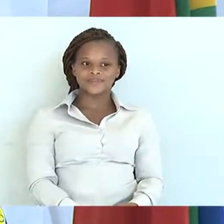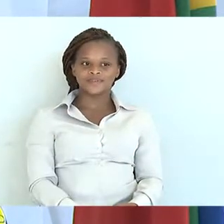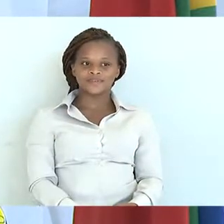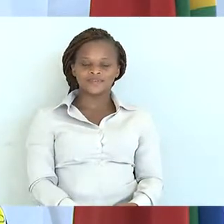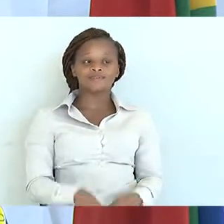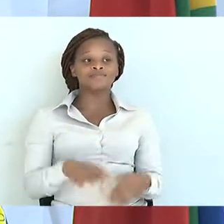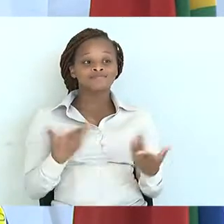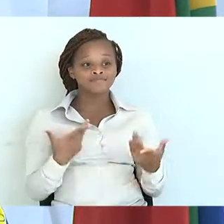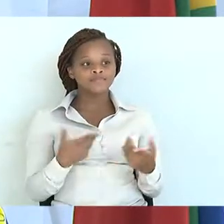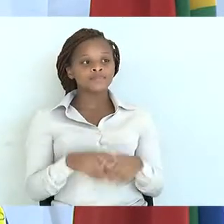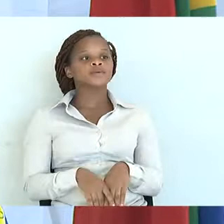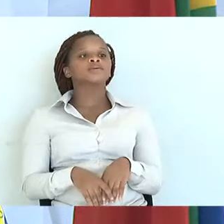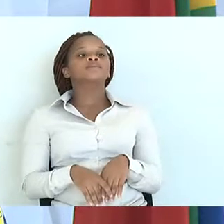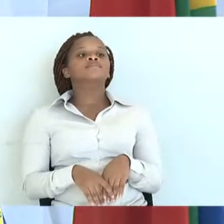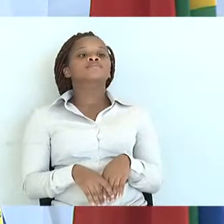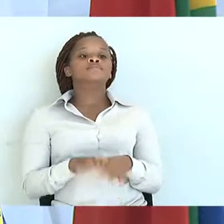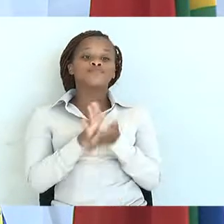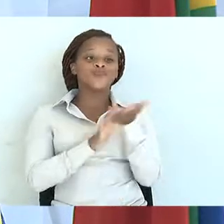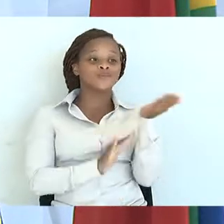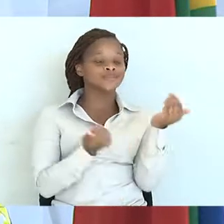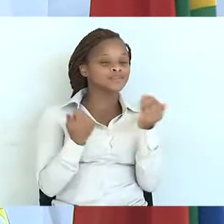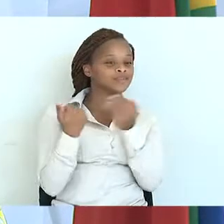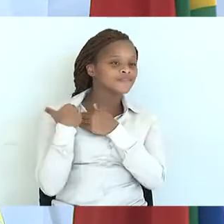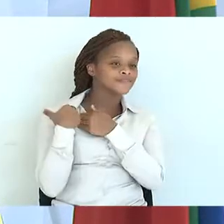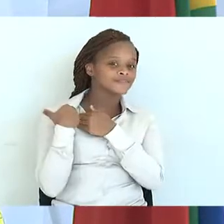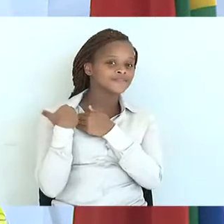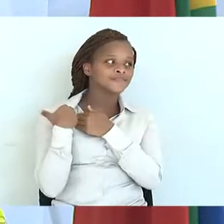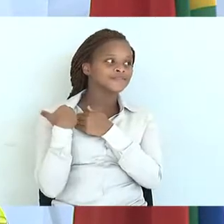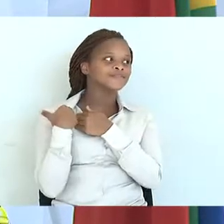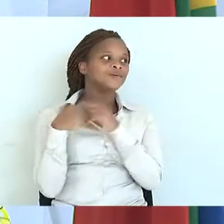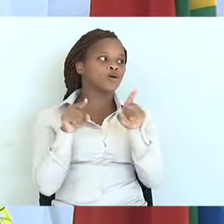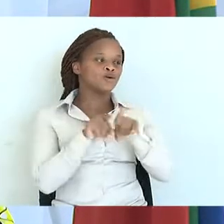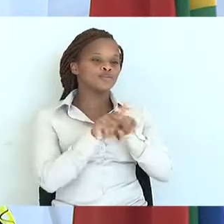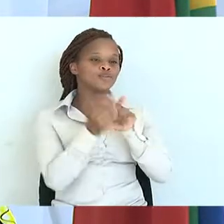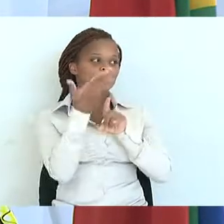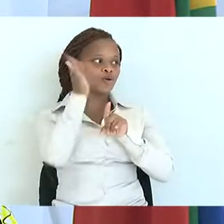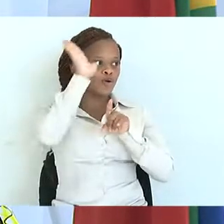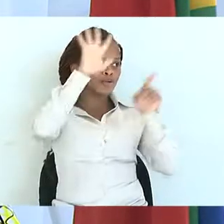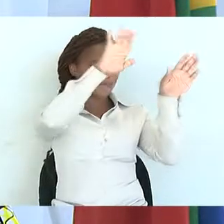Travel safely and God